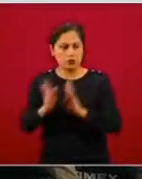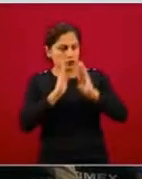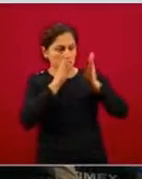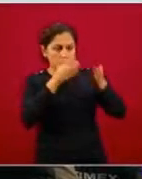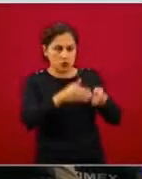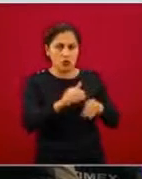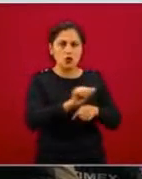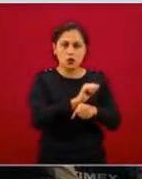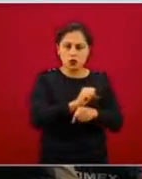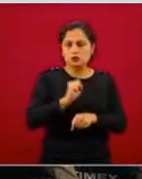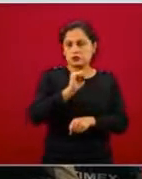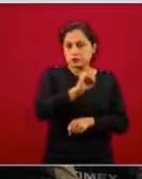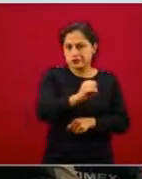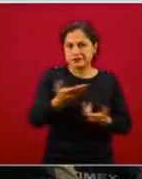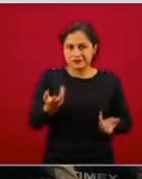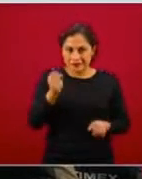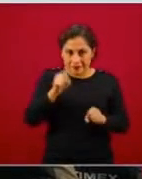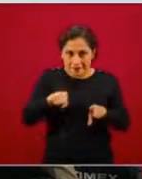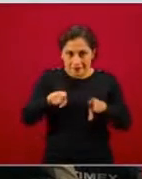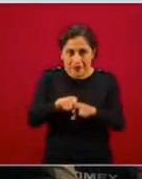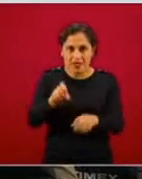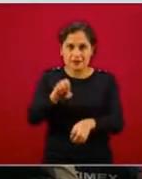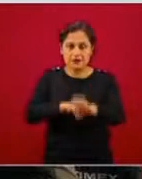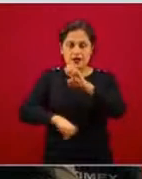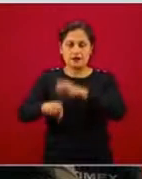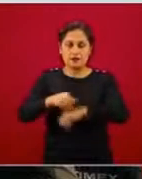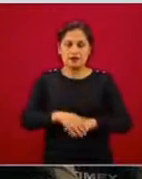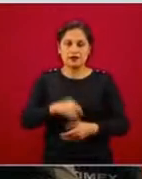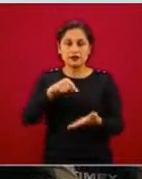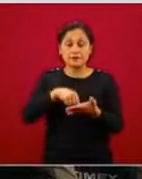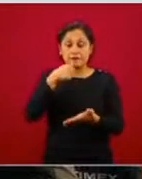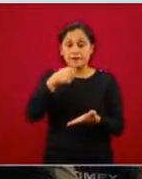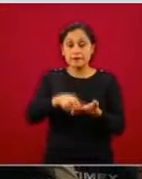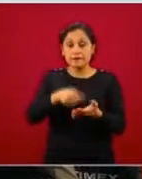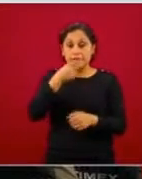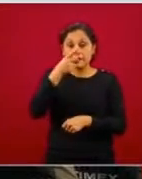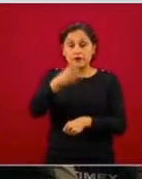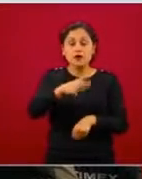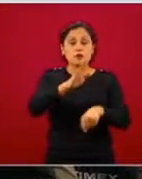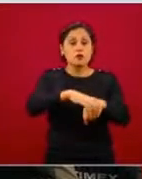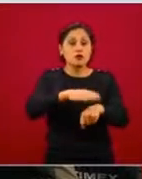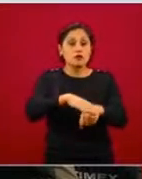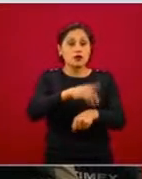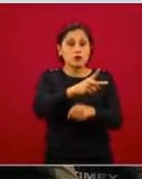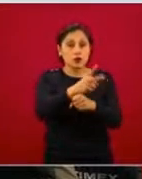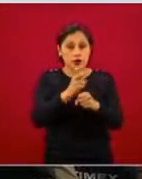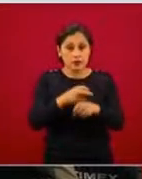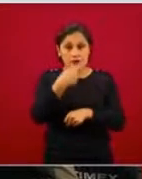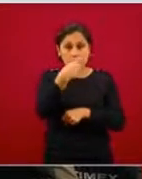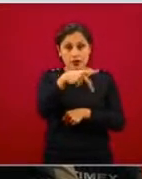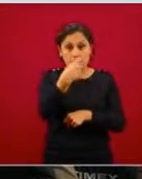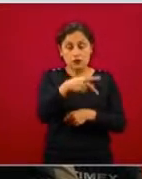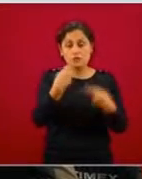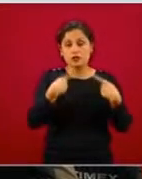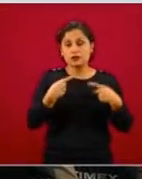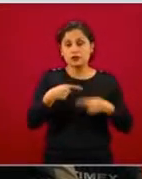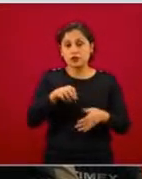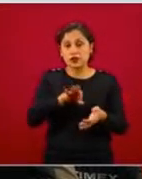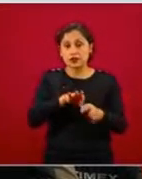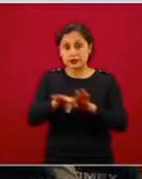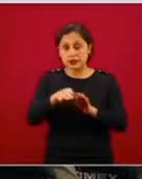is an example that might clarify that. And we also invite people from your business